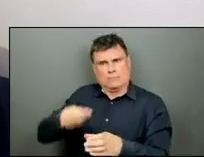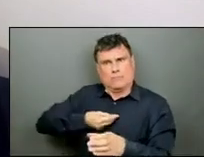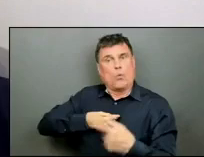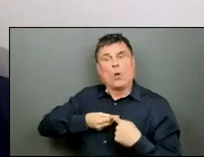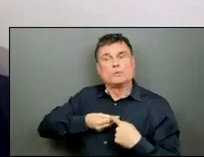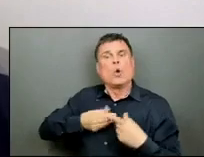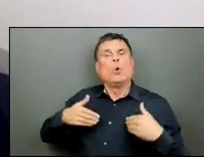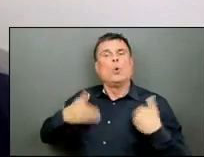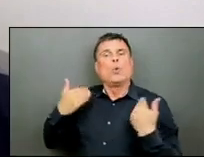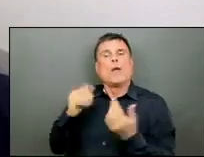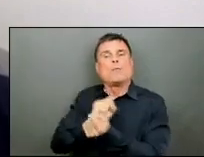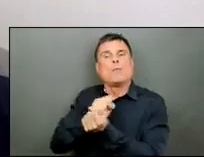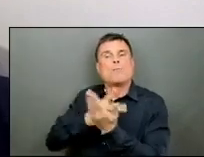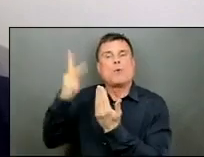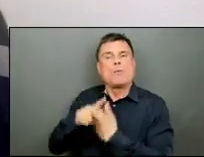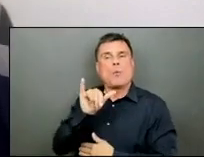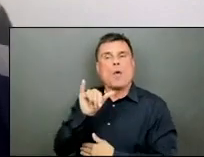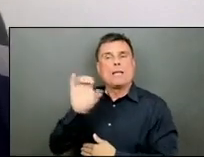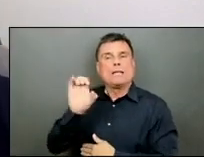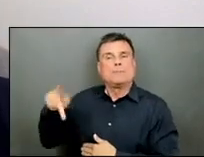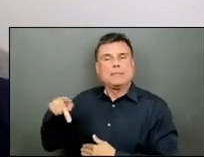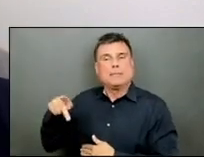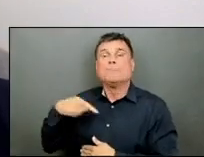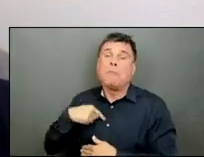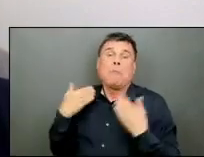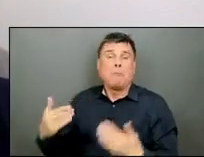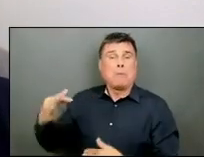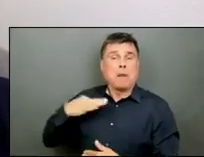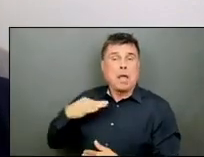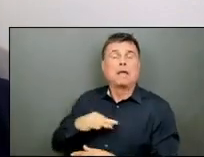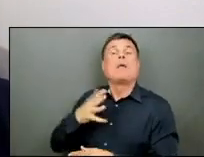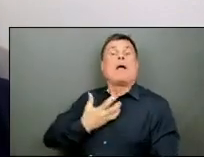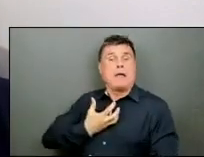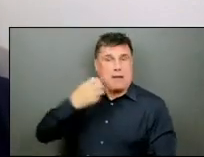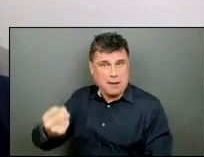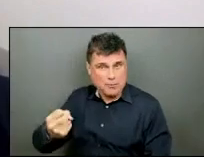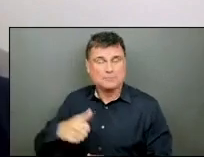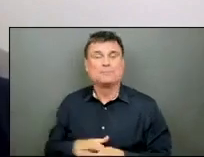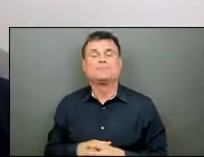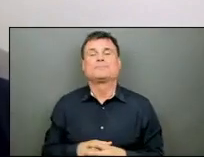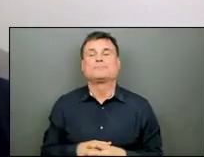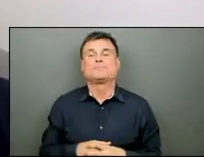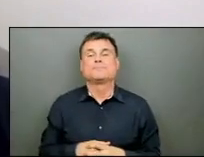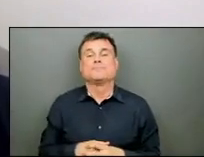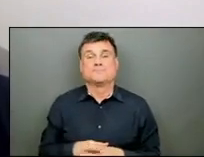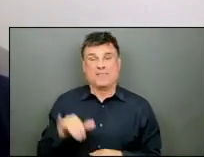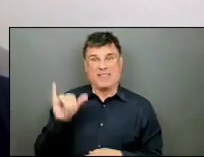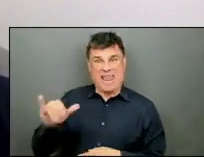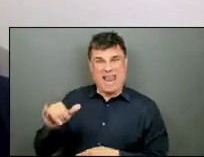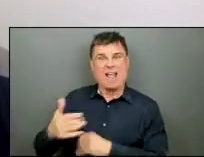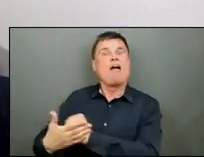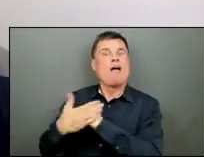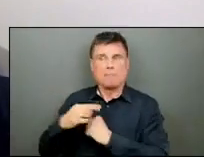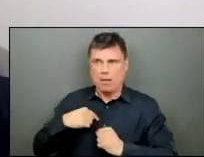got the job. And the benefits of the program helped me immensely. I was able to get